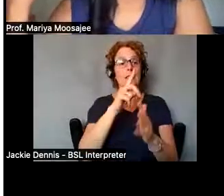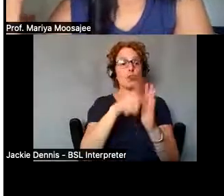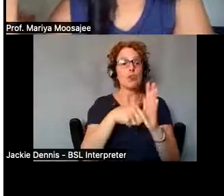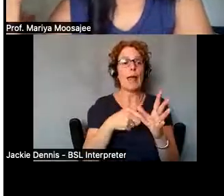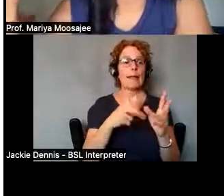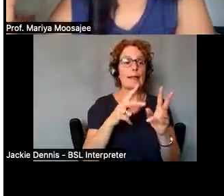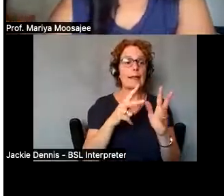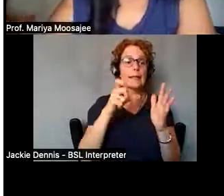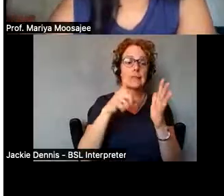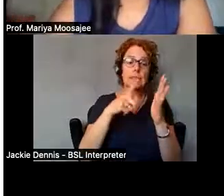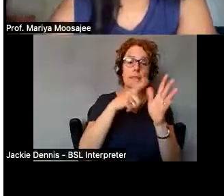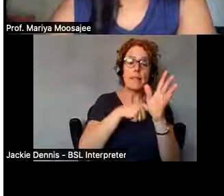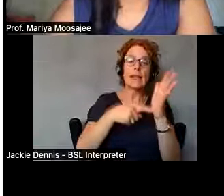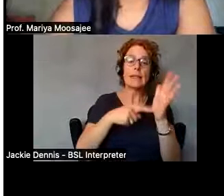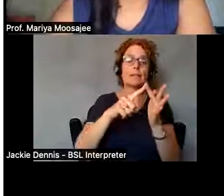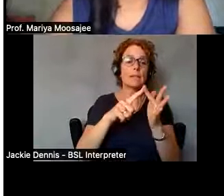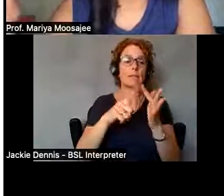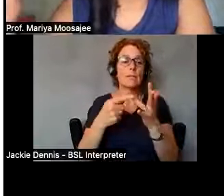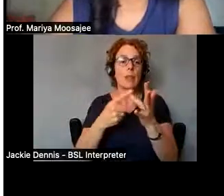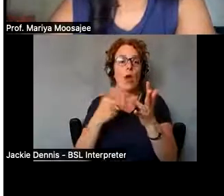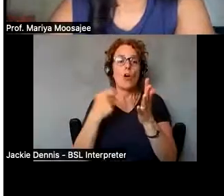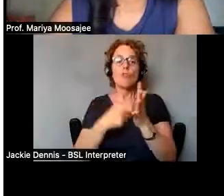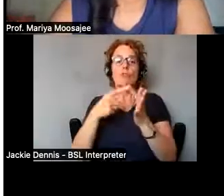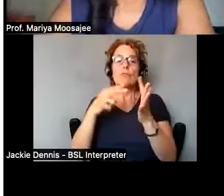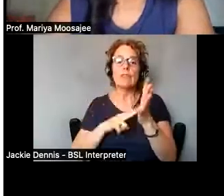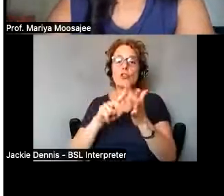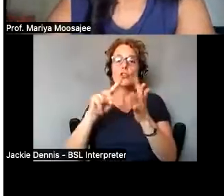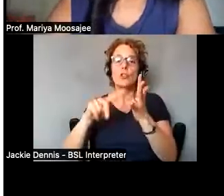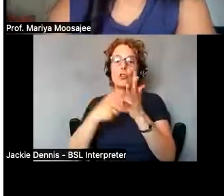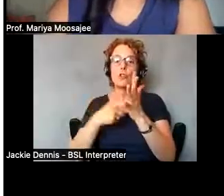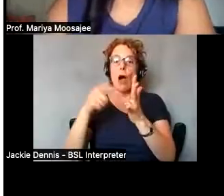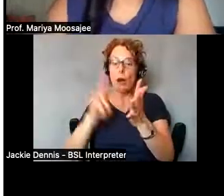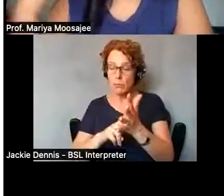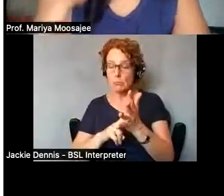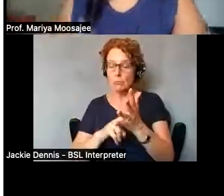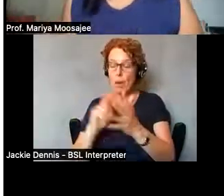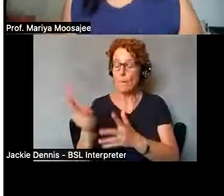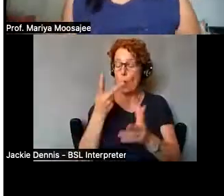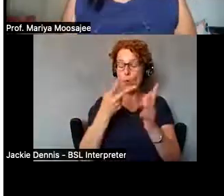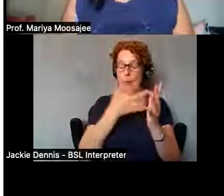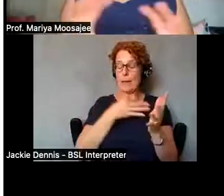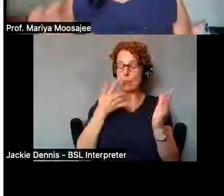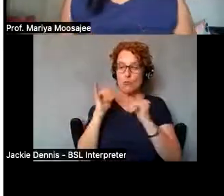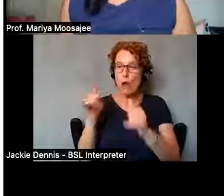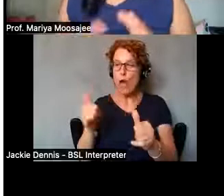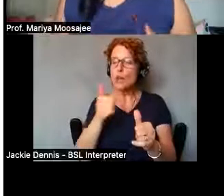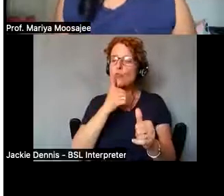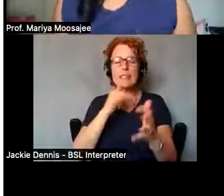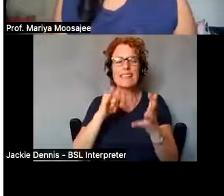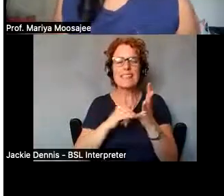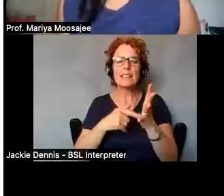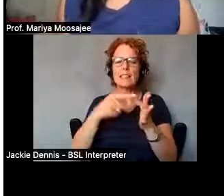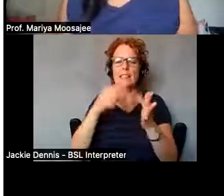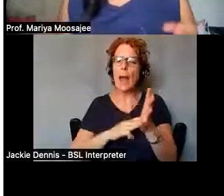called Reneuron, and they were both running these clinical trials using stem cells. Now, they're not pure